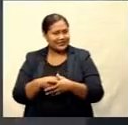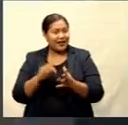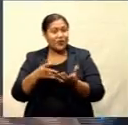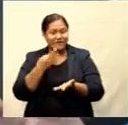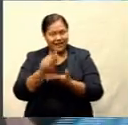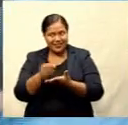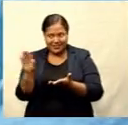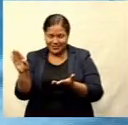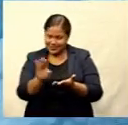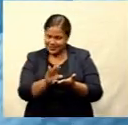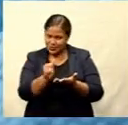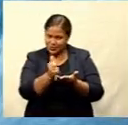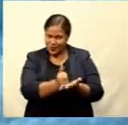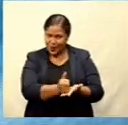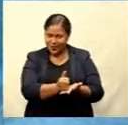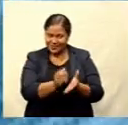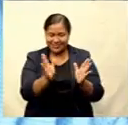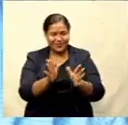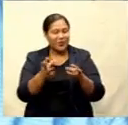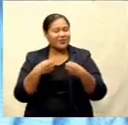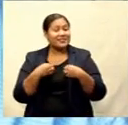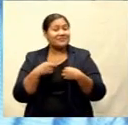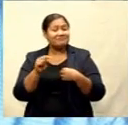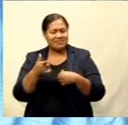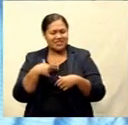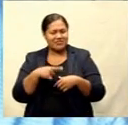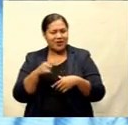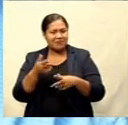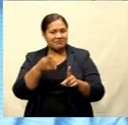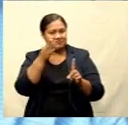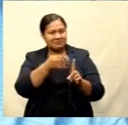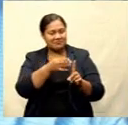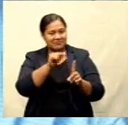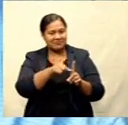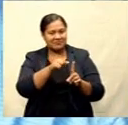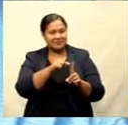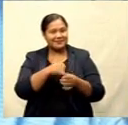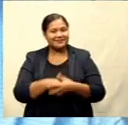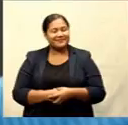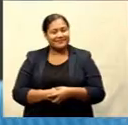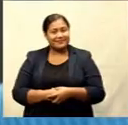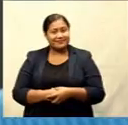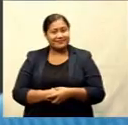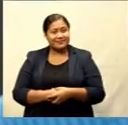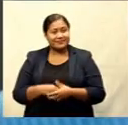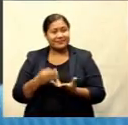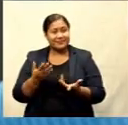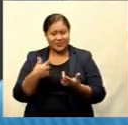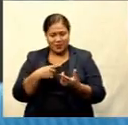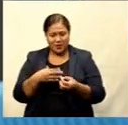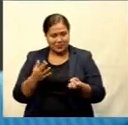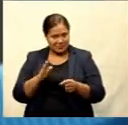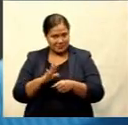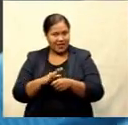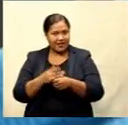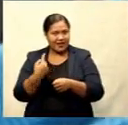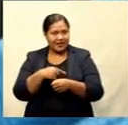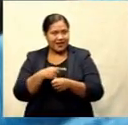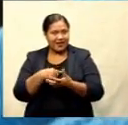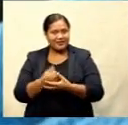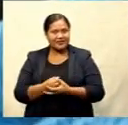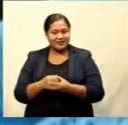funds to support SMEs. So that is the major factor which has prompted or